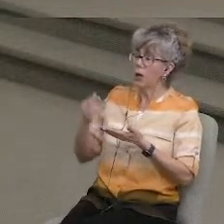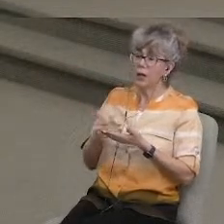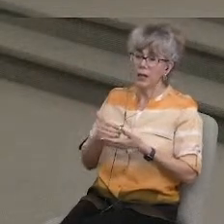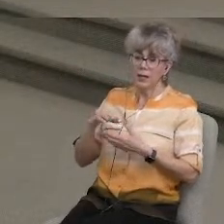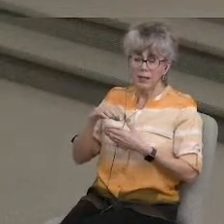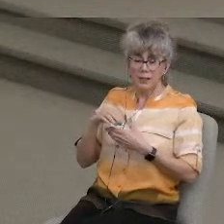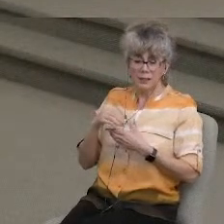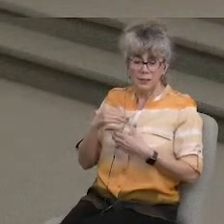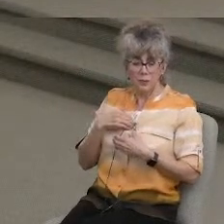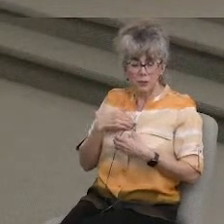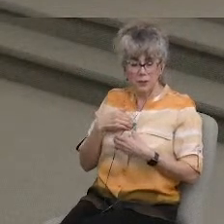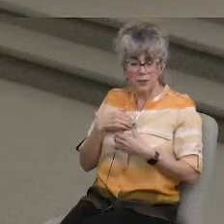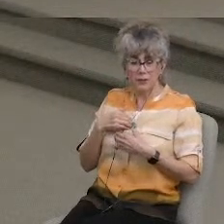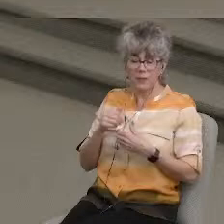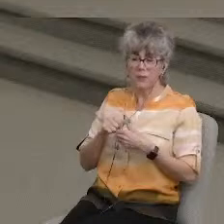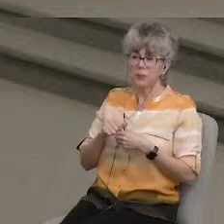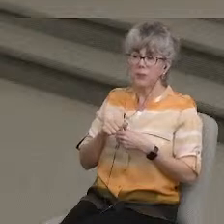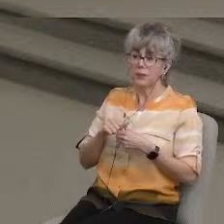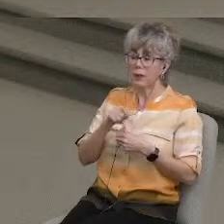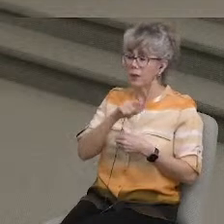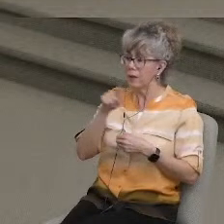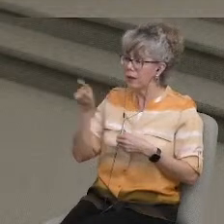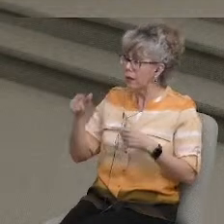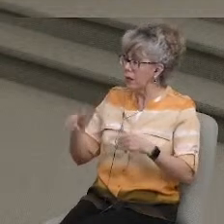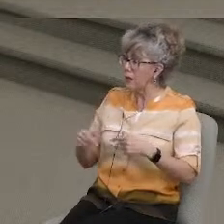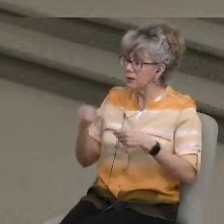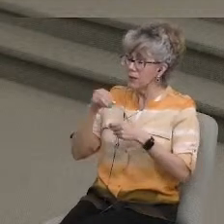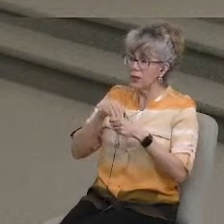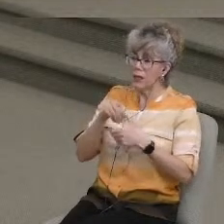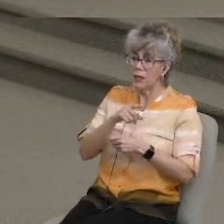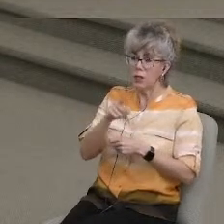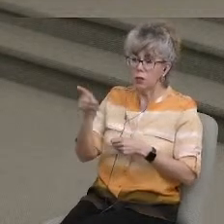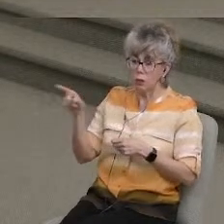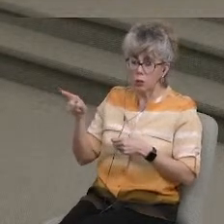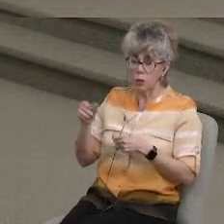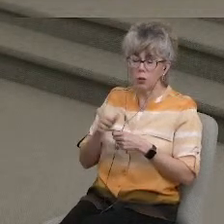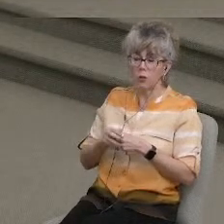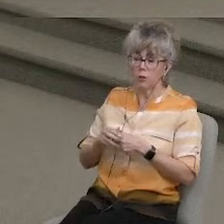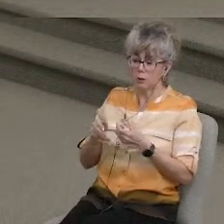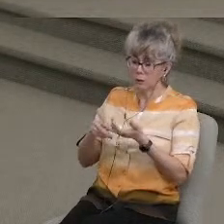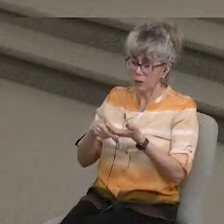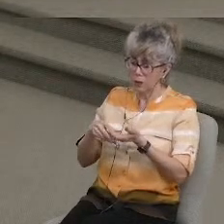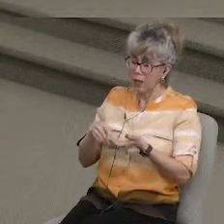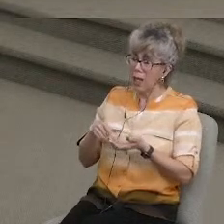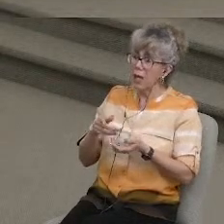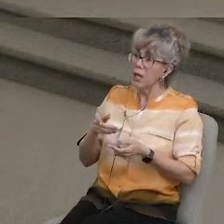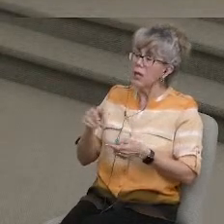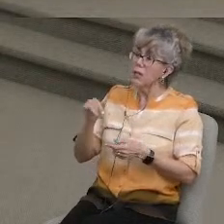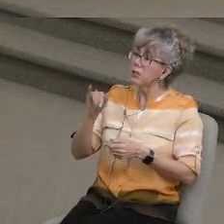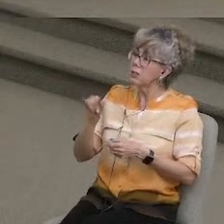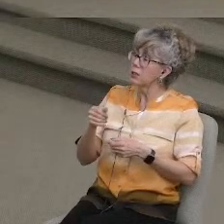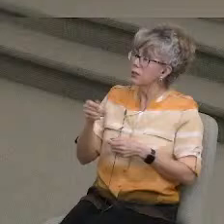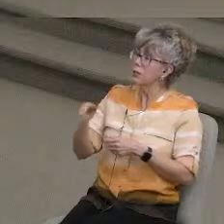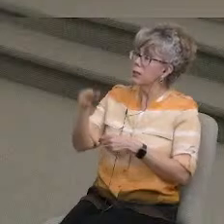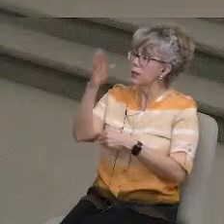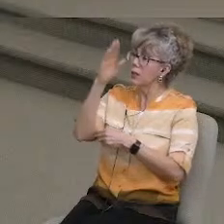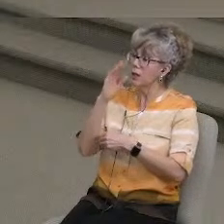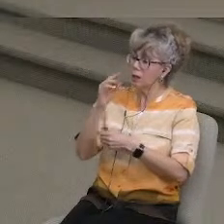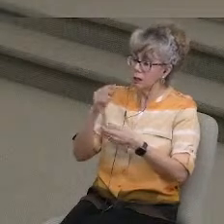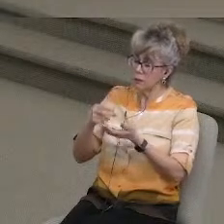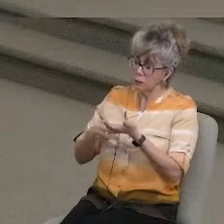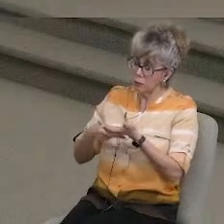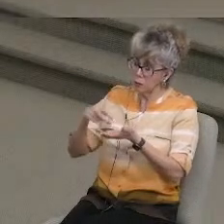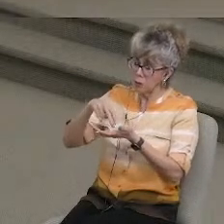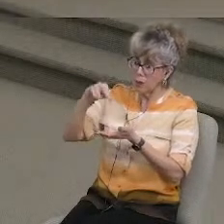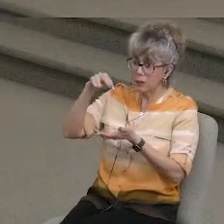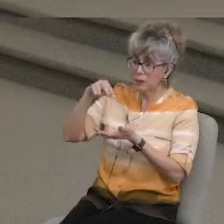from the dead is alive and well in you today. And just as God raised Christ Jesus from the dead, He's